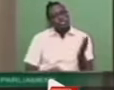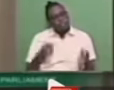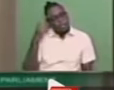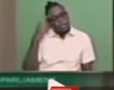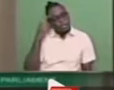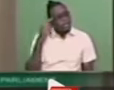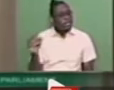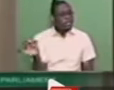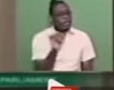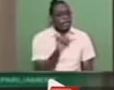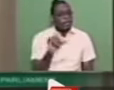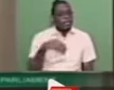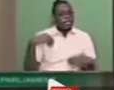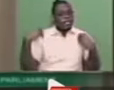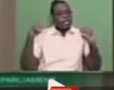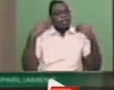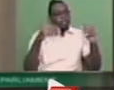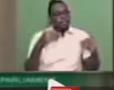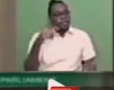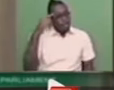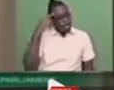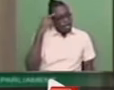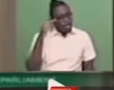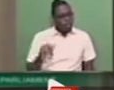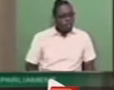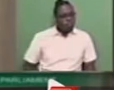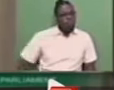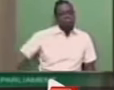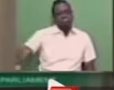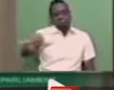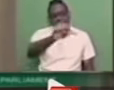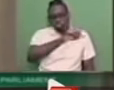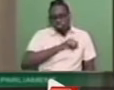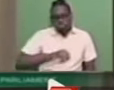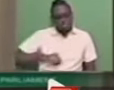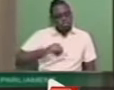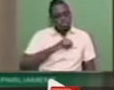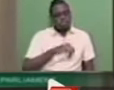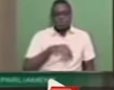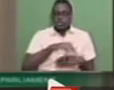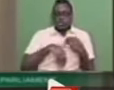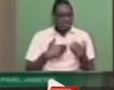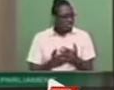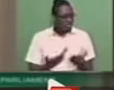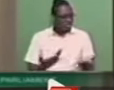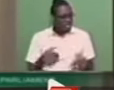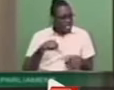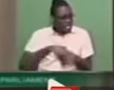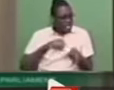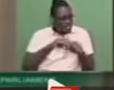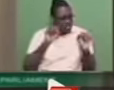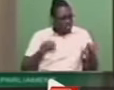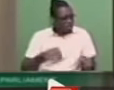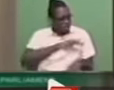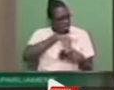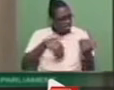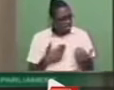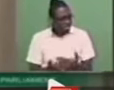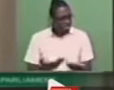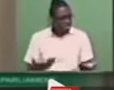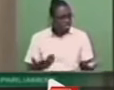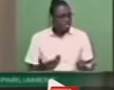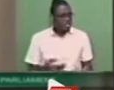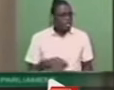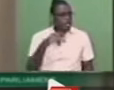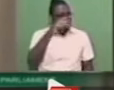is the sole seller, important seller of the fuel. We have the gas stations, but listen, the main